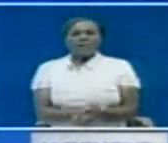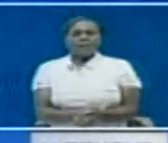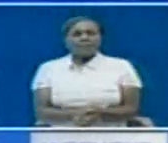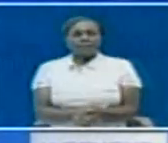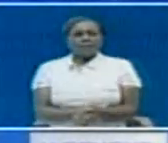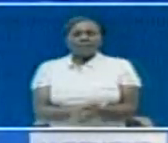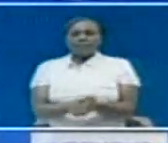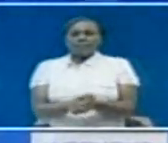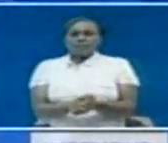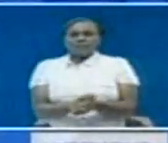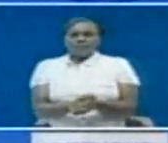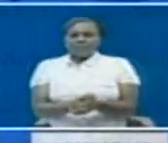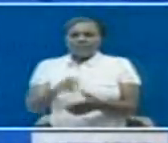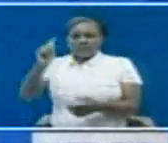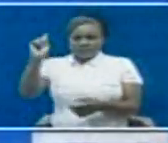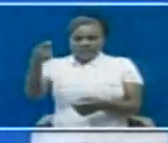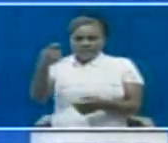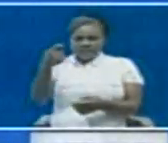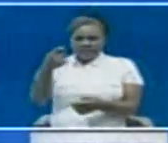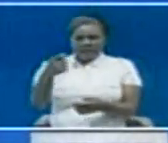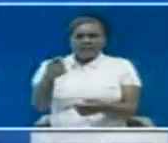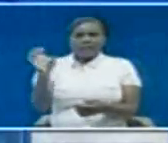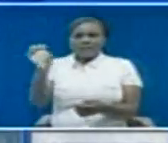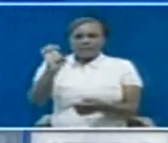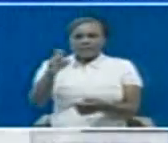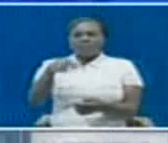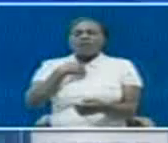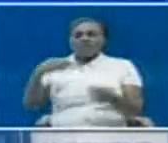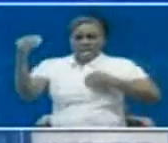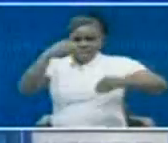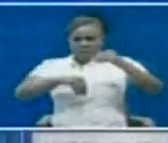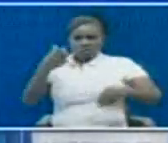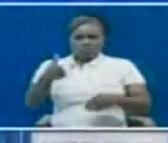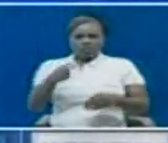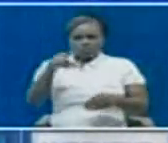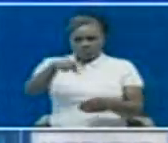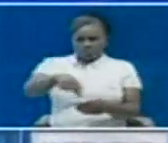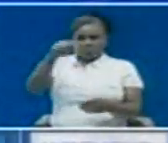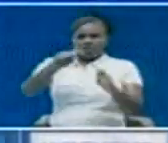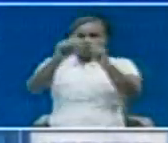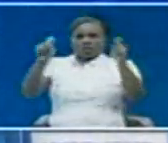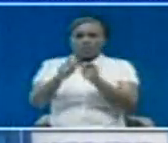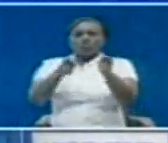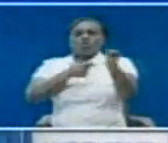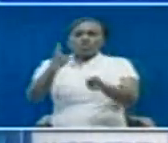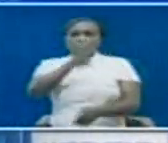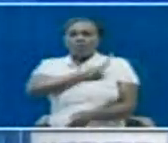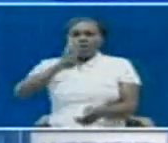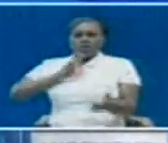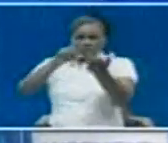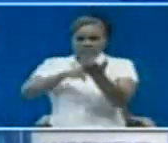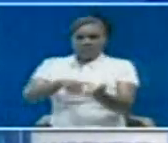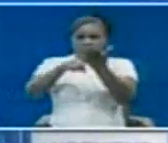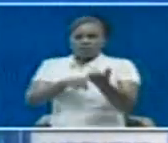all's well that ends well with that story. Now, the Kenya Editors Guild today conducted elections to pick the next team to manage the board consisting of